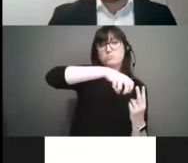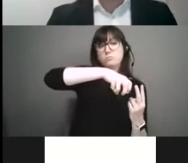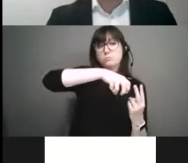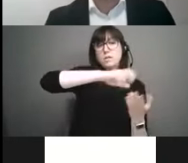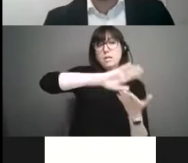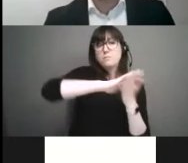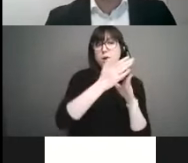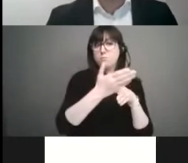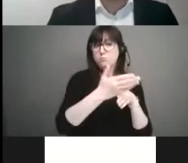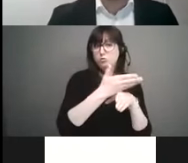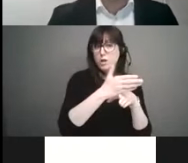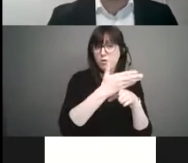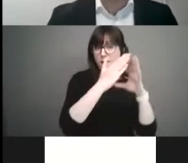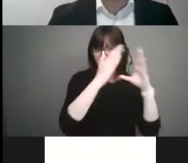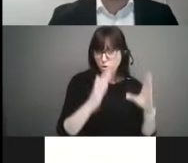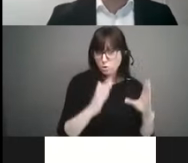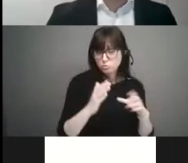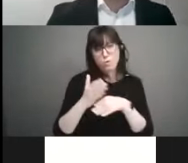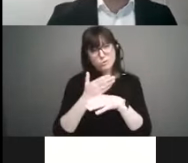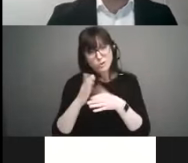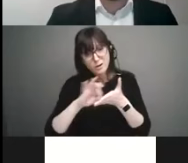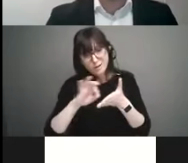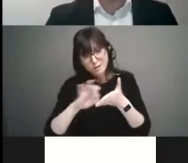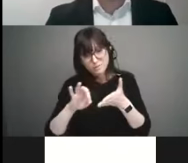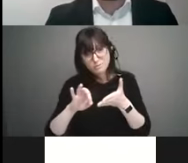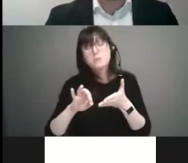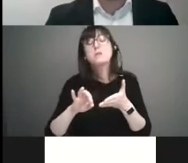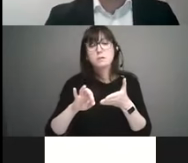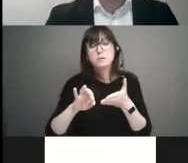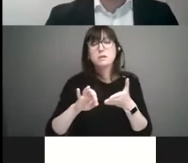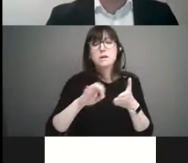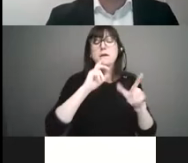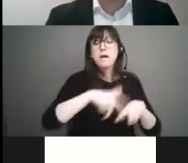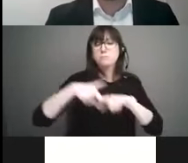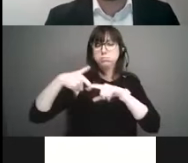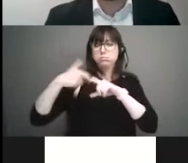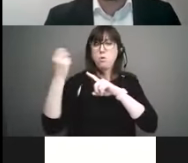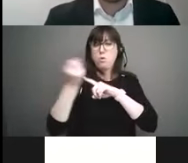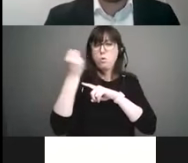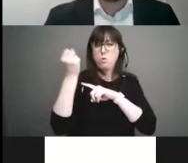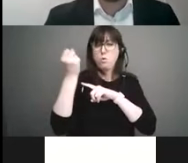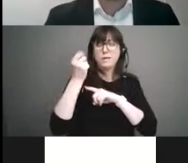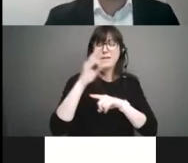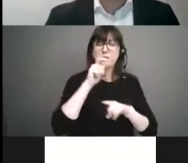to transfer the property to the third party can be set aside if it's found that it wasn't the